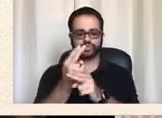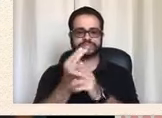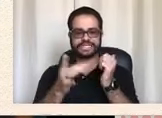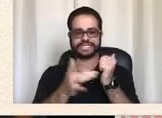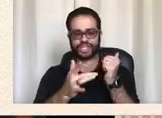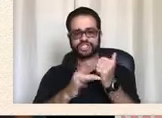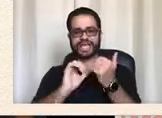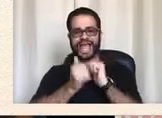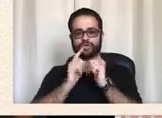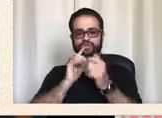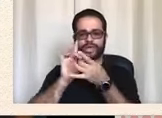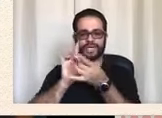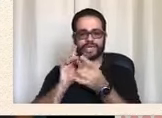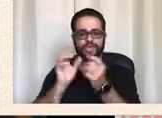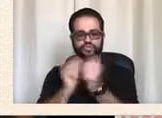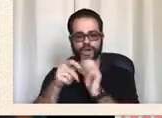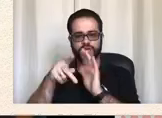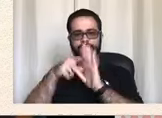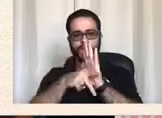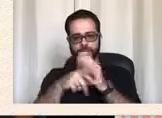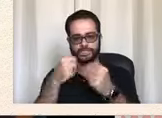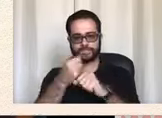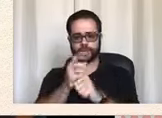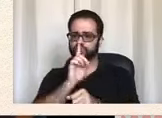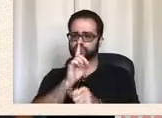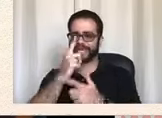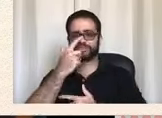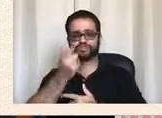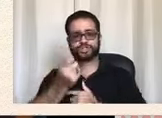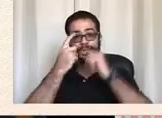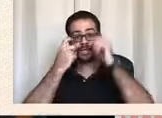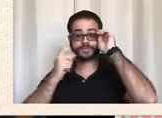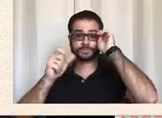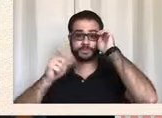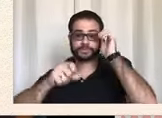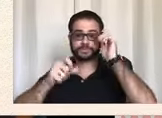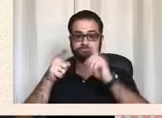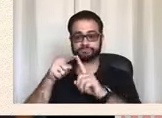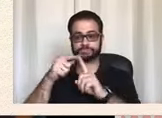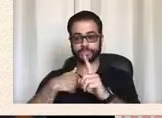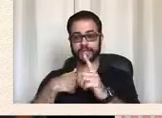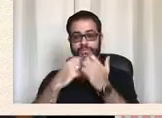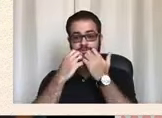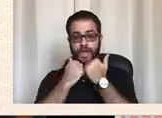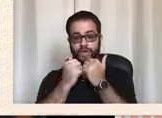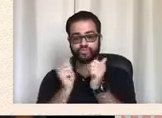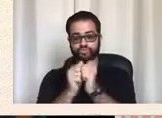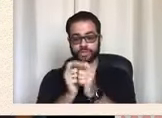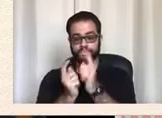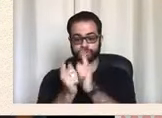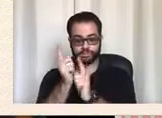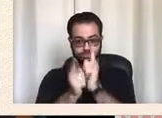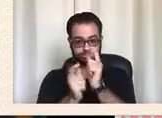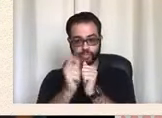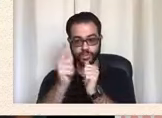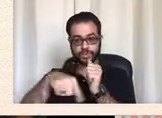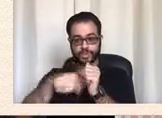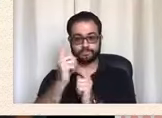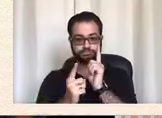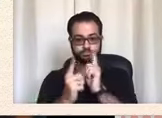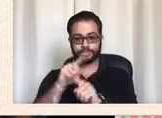engage with policymakers. And it's interesting because yes, there's certainly value in meeting with your policymaker in person. So if you've never met